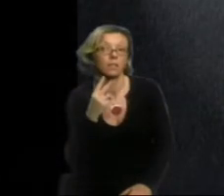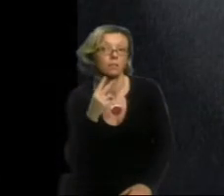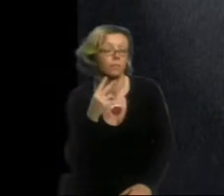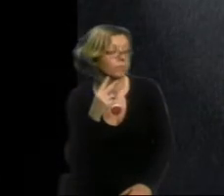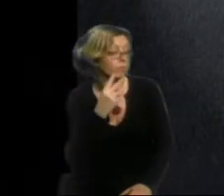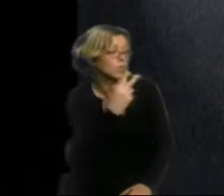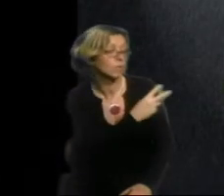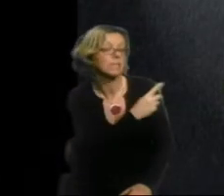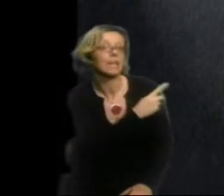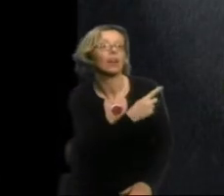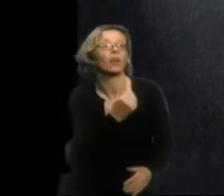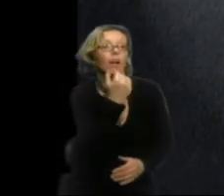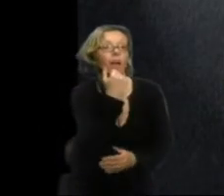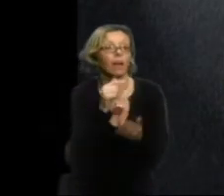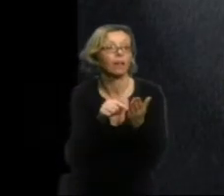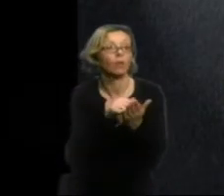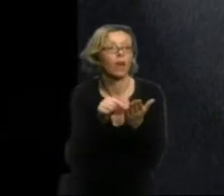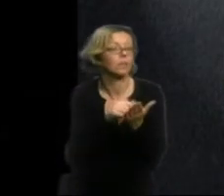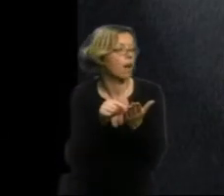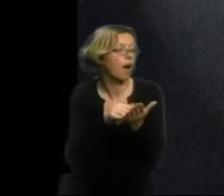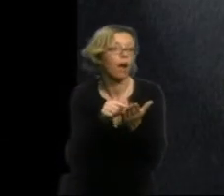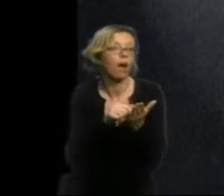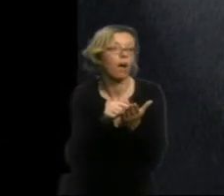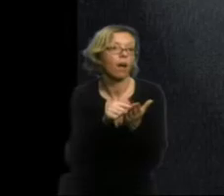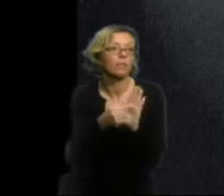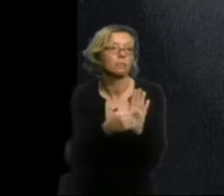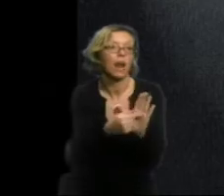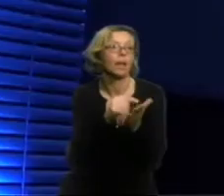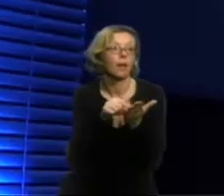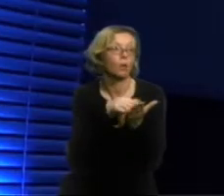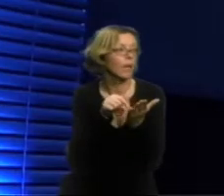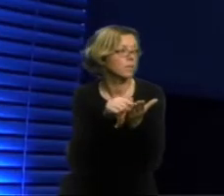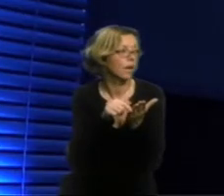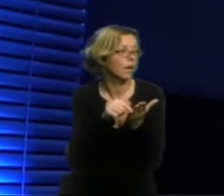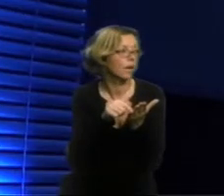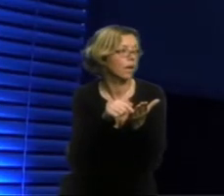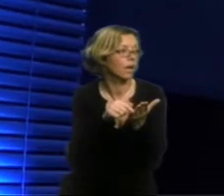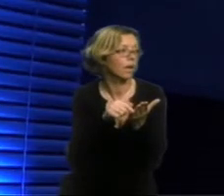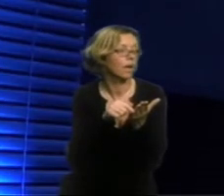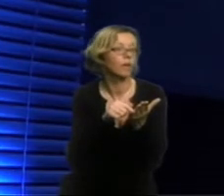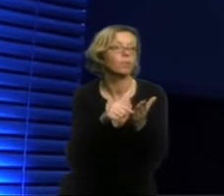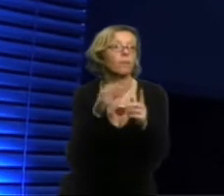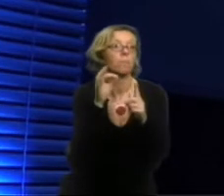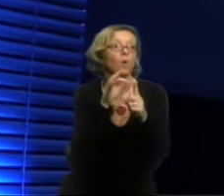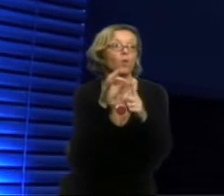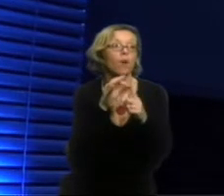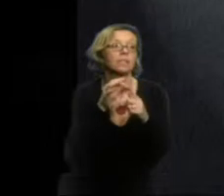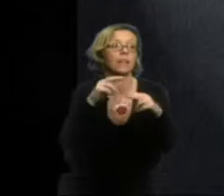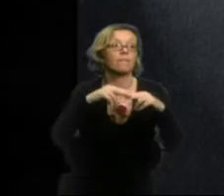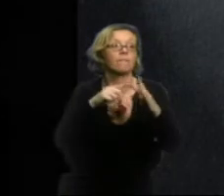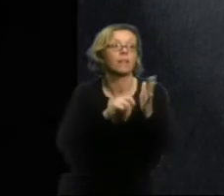on a calculator, a seven-segment display. So if we stick a polarizing filter in front of